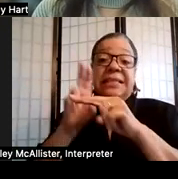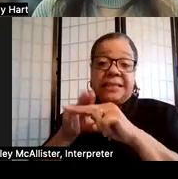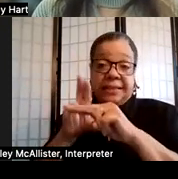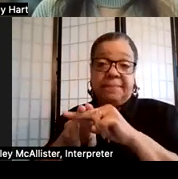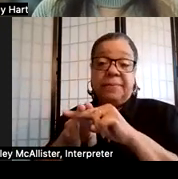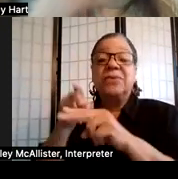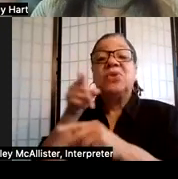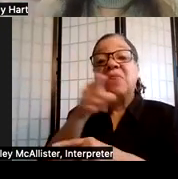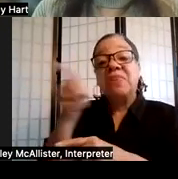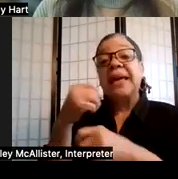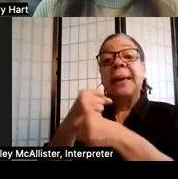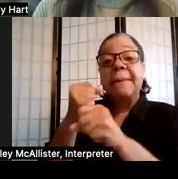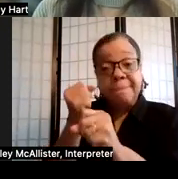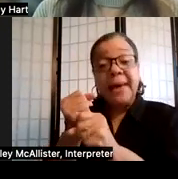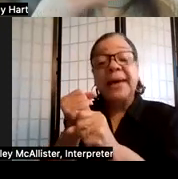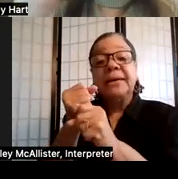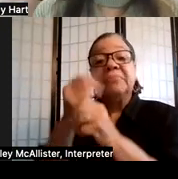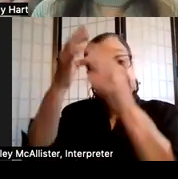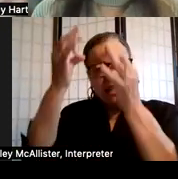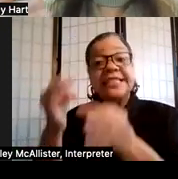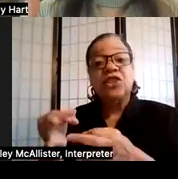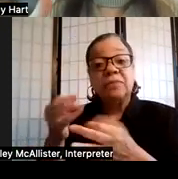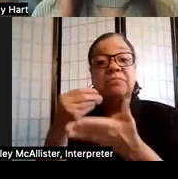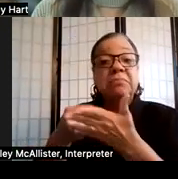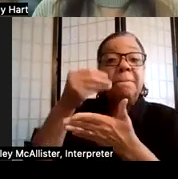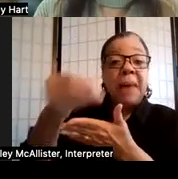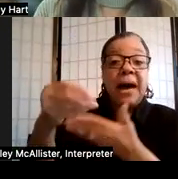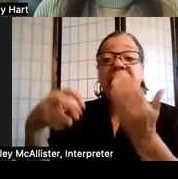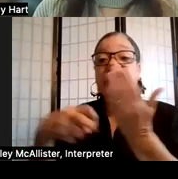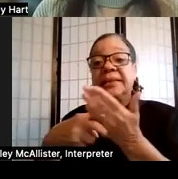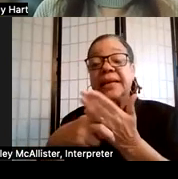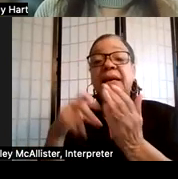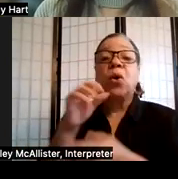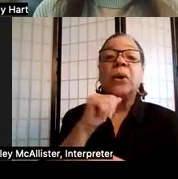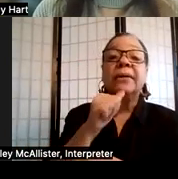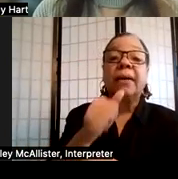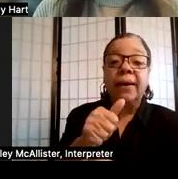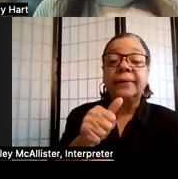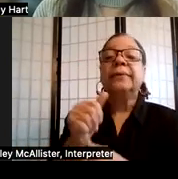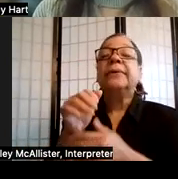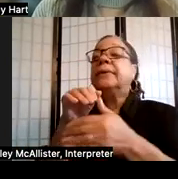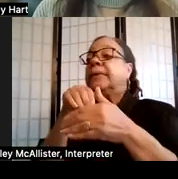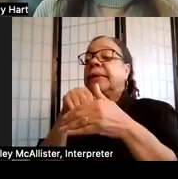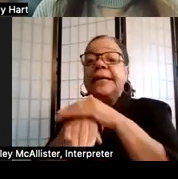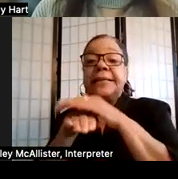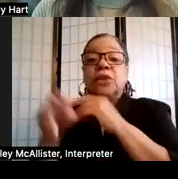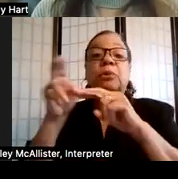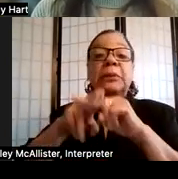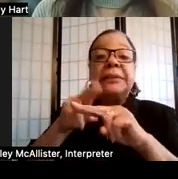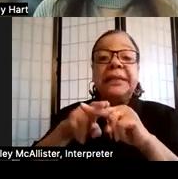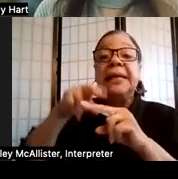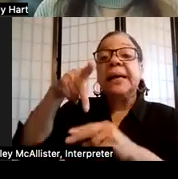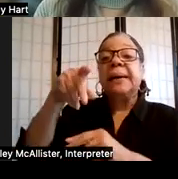make informed decisions. So including the accessible seating in charts and